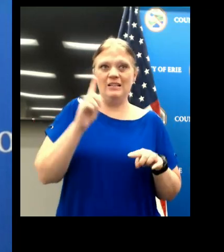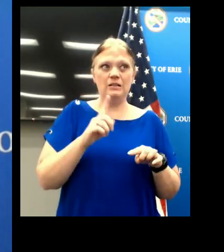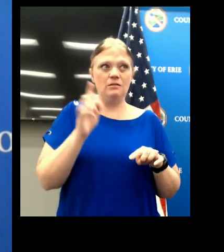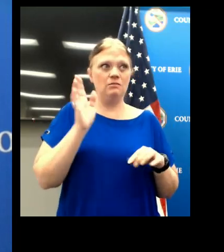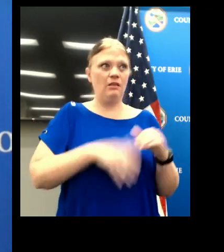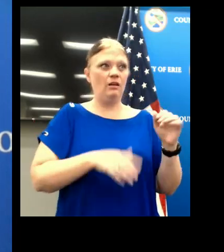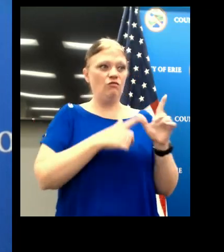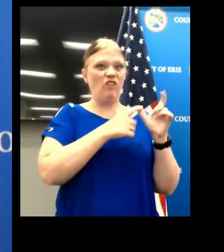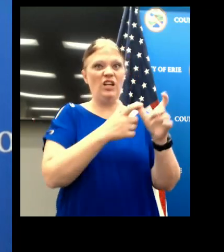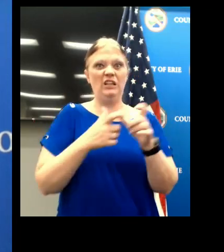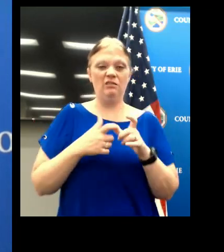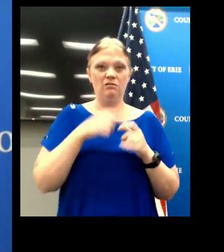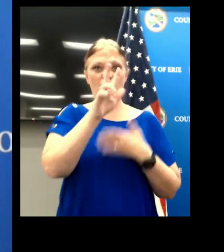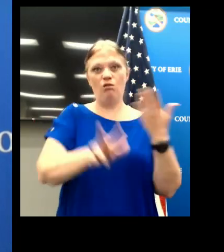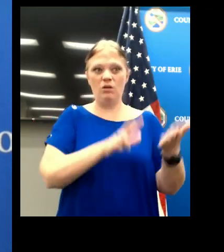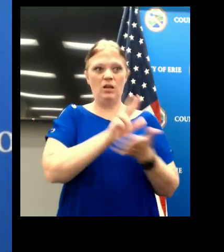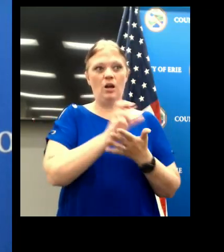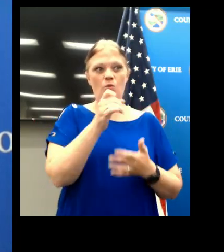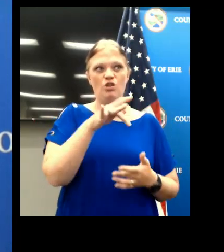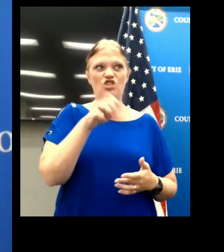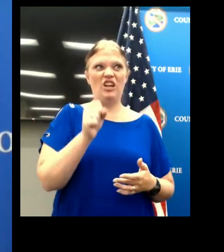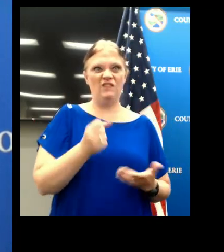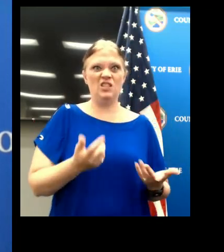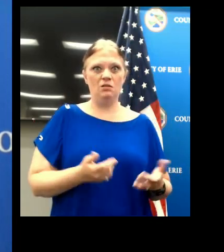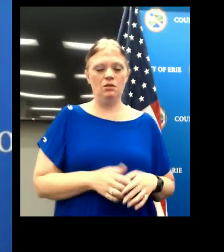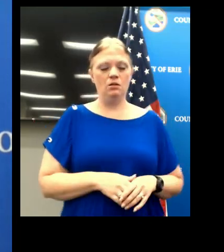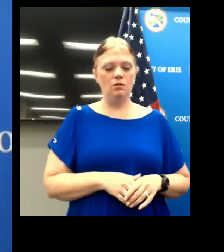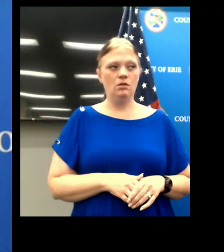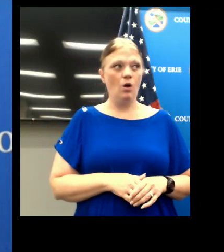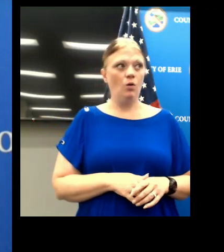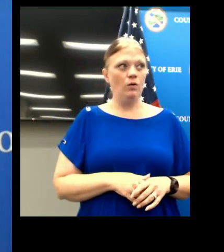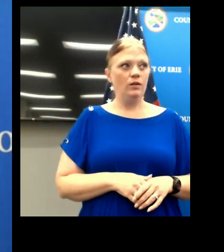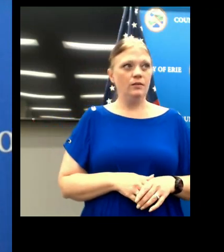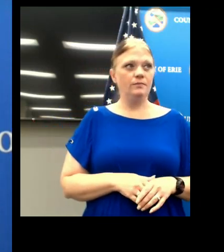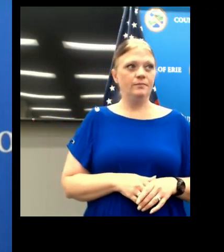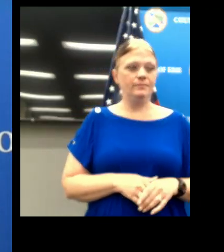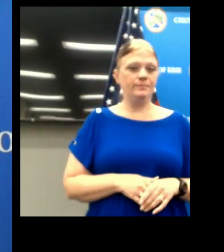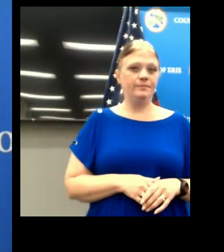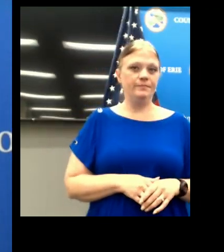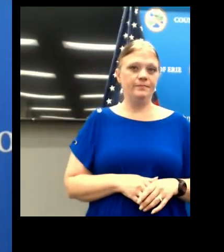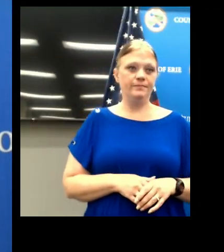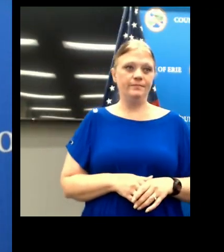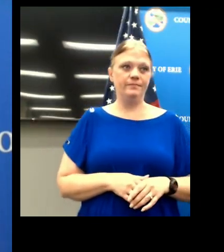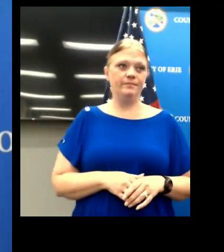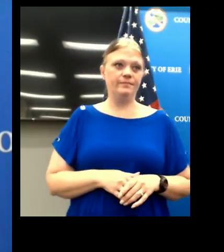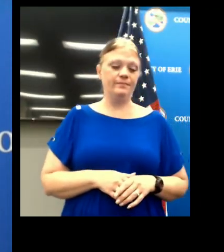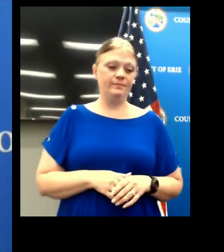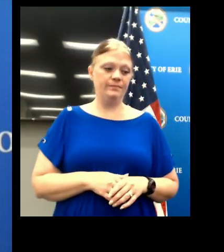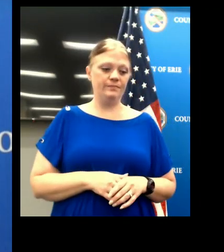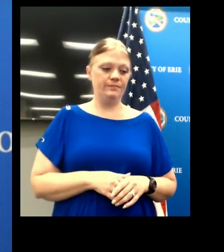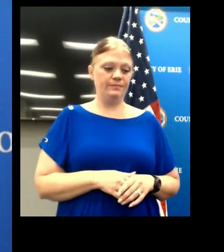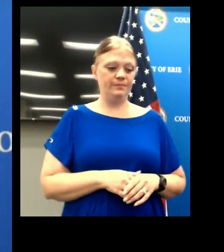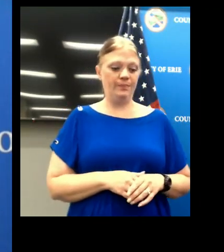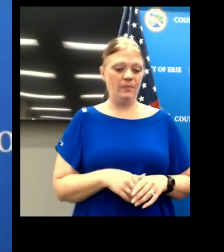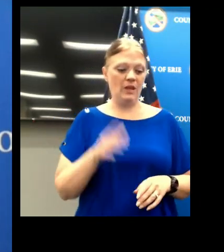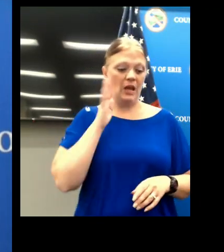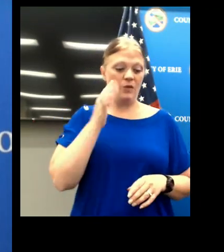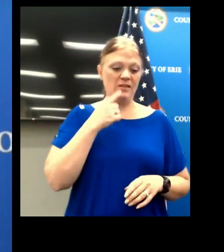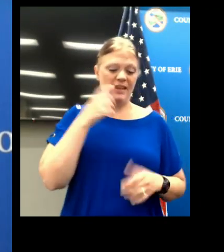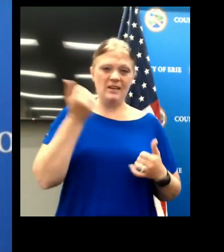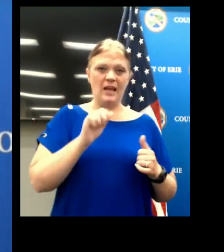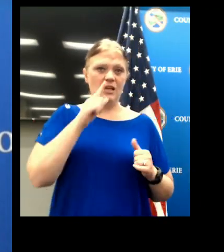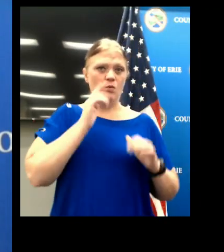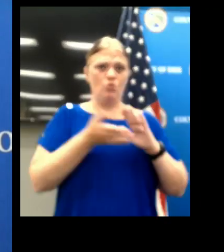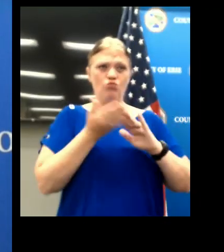around in 3-hour shifts. So I would say that anybody who runs this types of